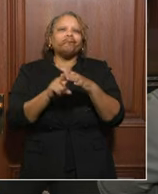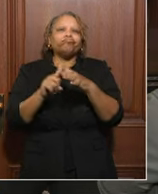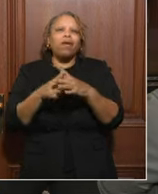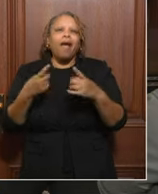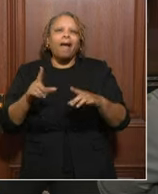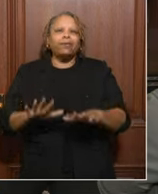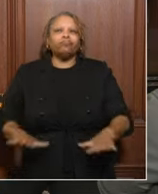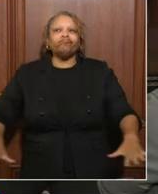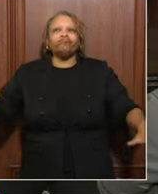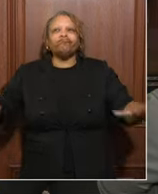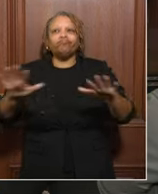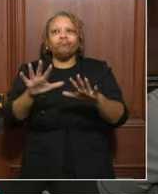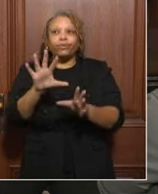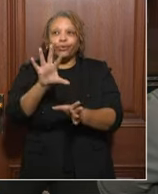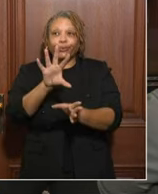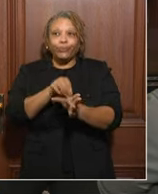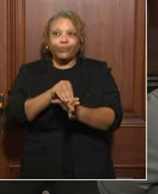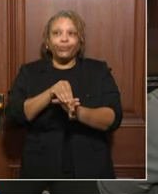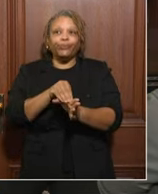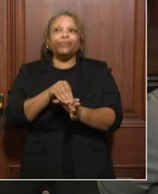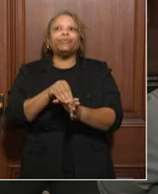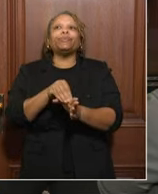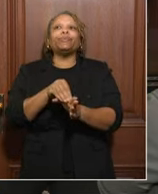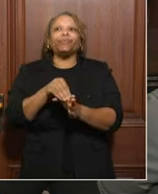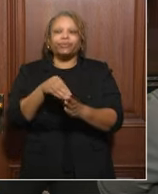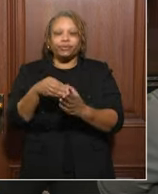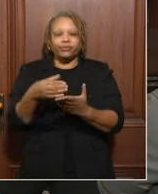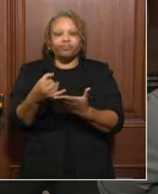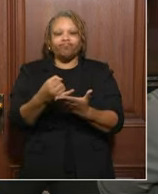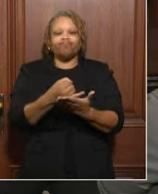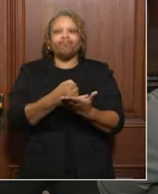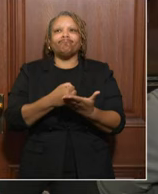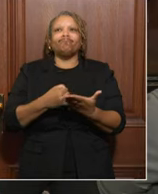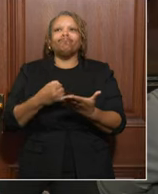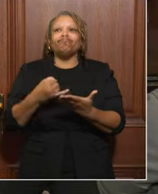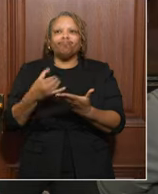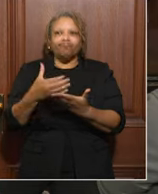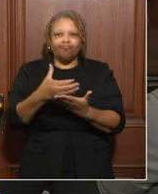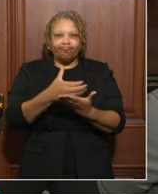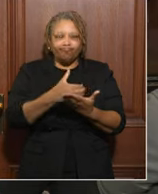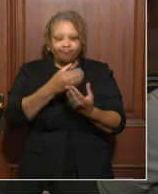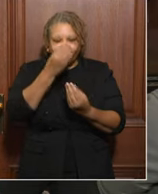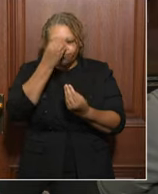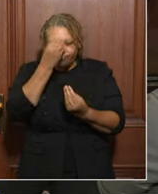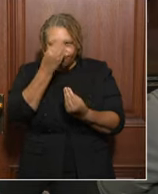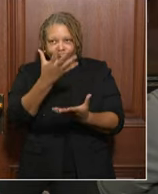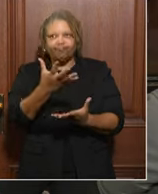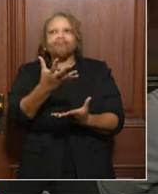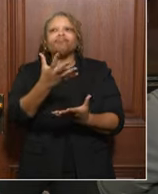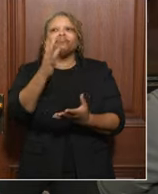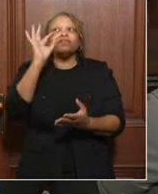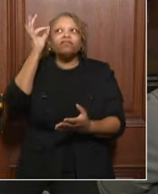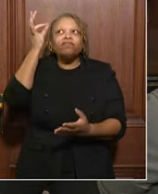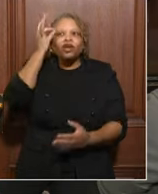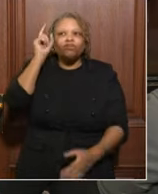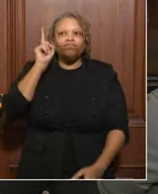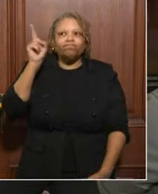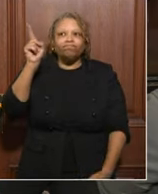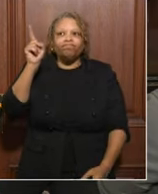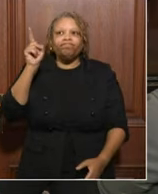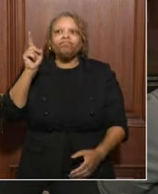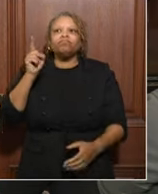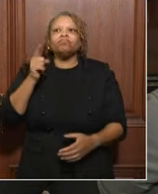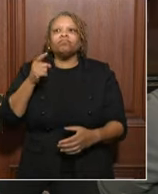including our intelligence gathering from federal sources. So let me ask H. Sema kind of